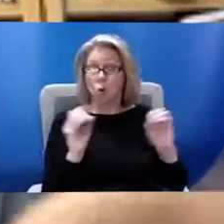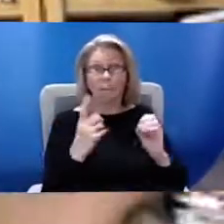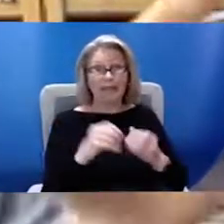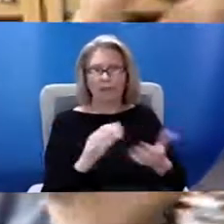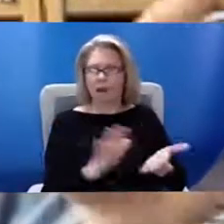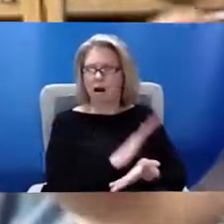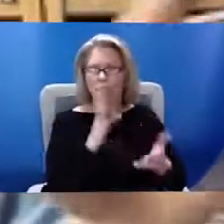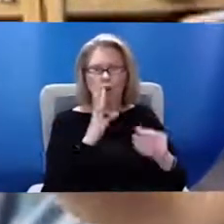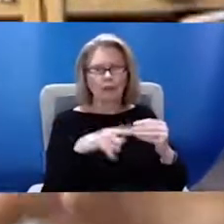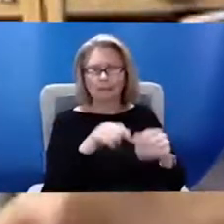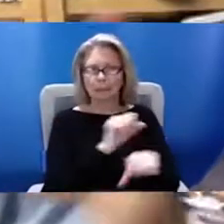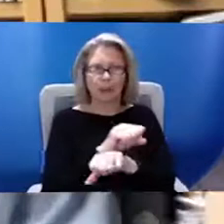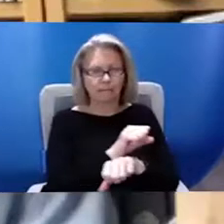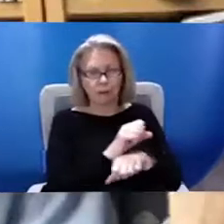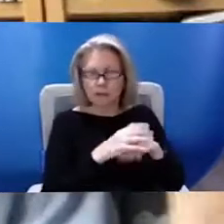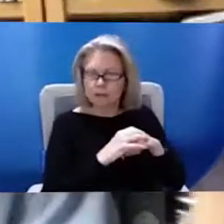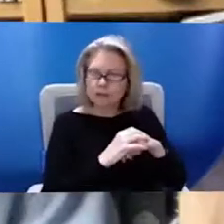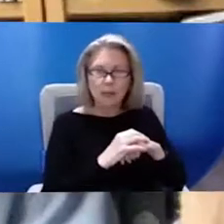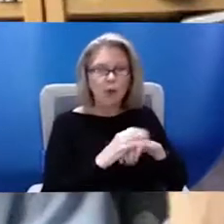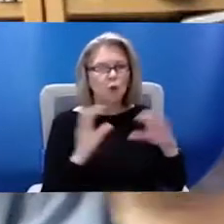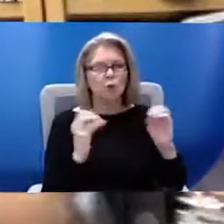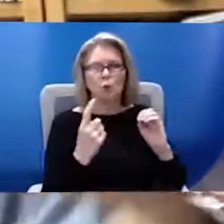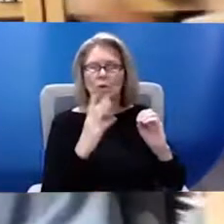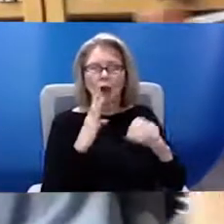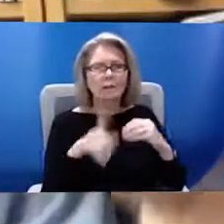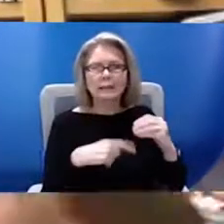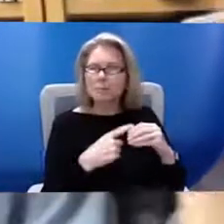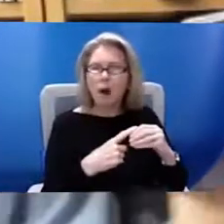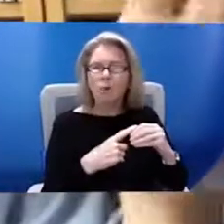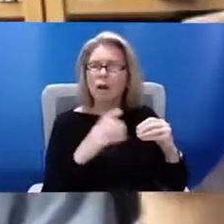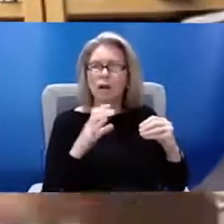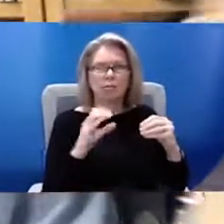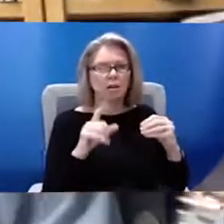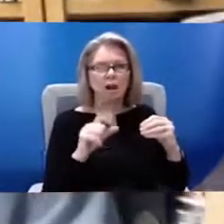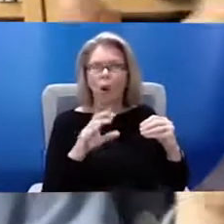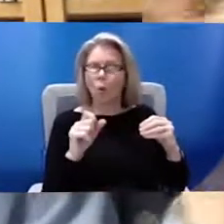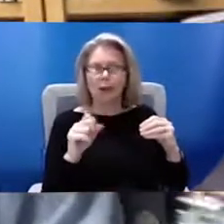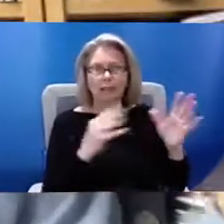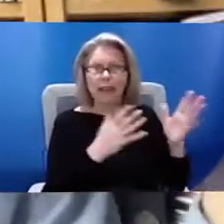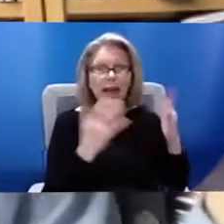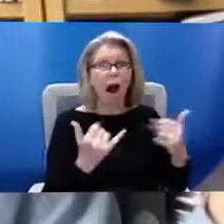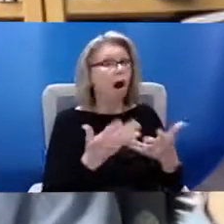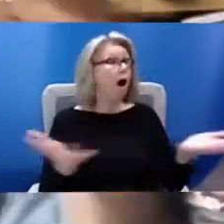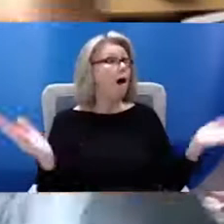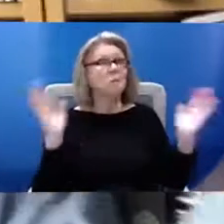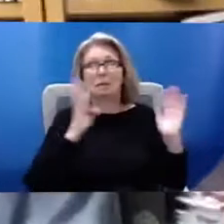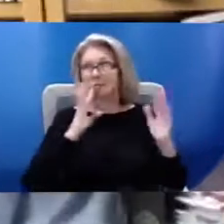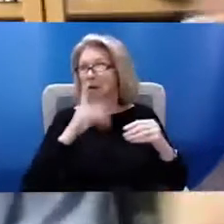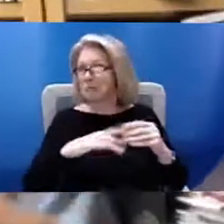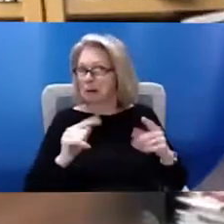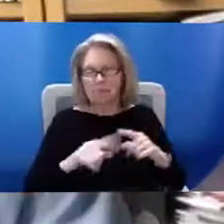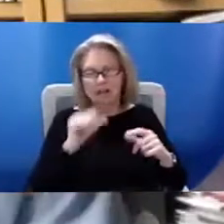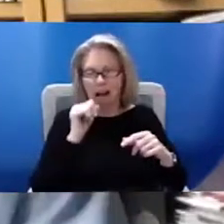summer school because nobody in the college speaks about slavery and nobody in the college speaks about decoloniality. It was 12 years ago. Now everybody